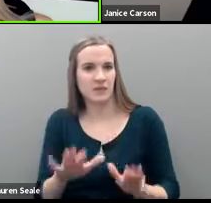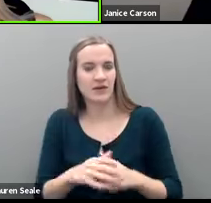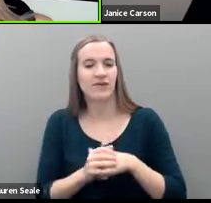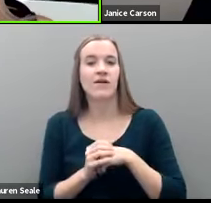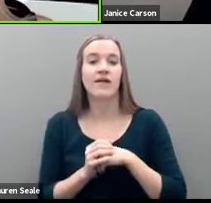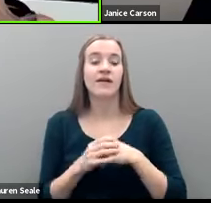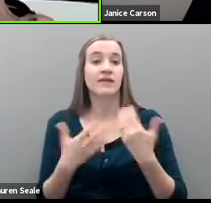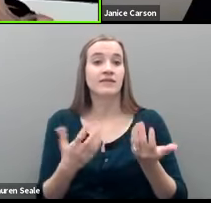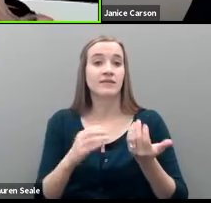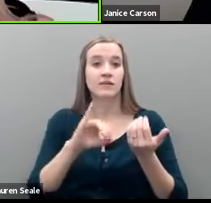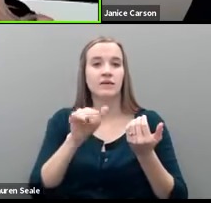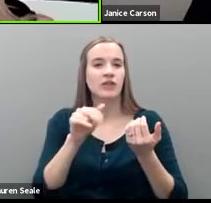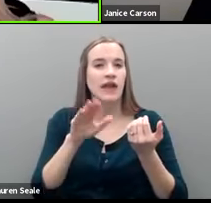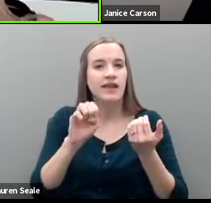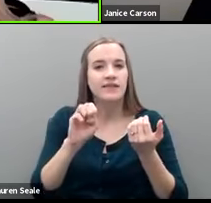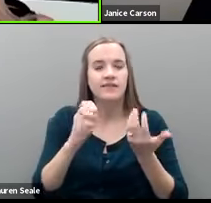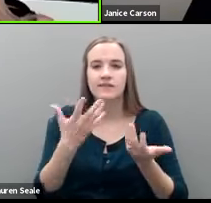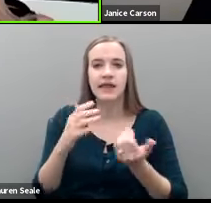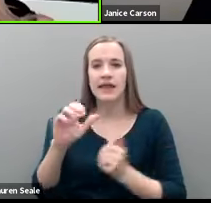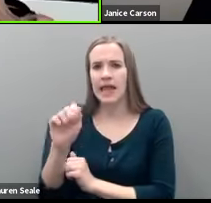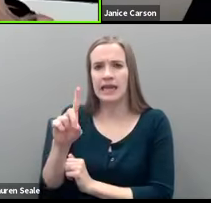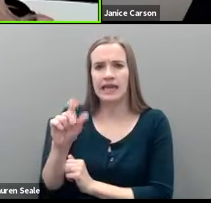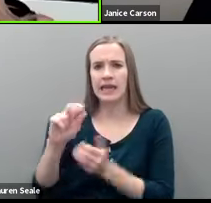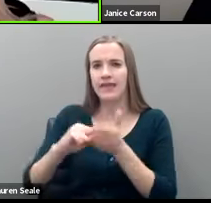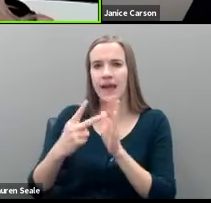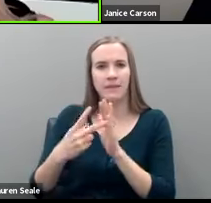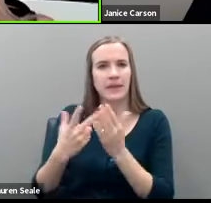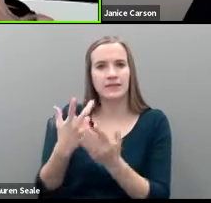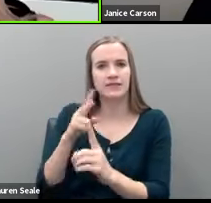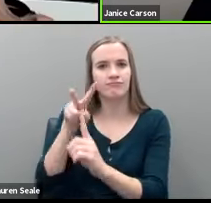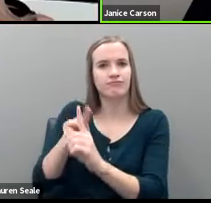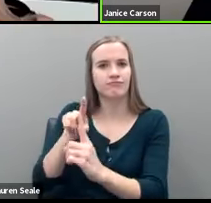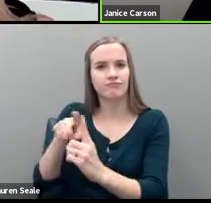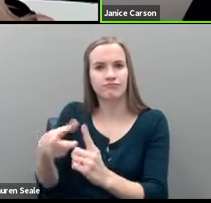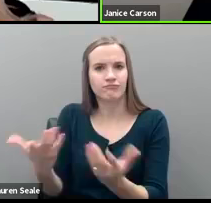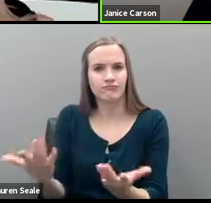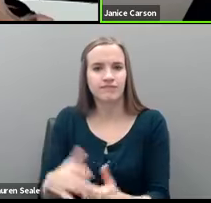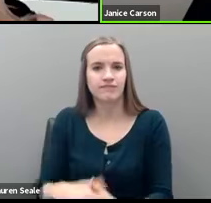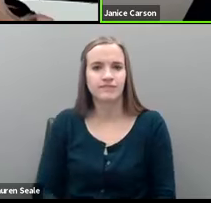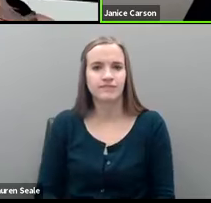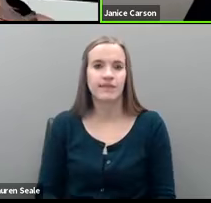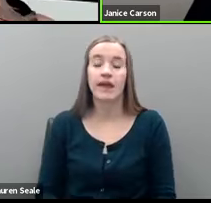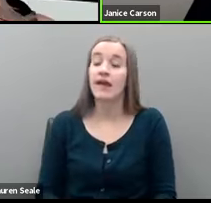Janice, what's the ADA mean to you? The ADA,